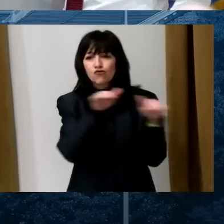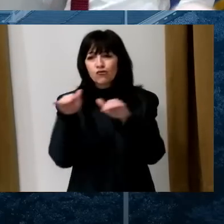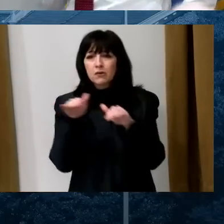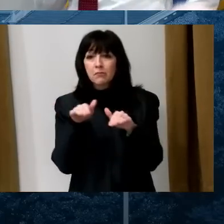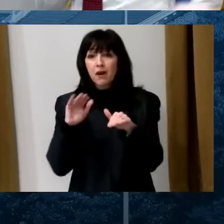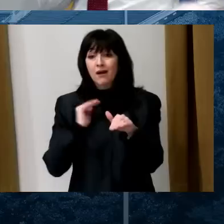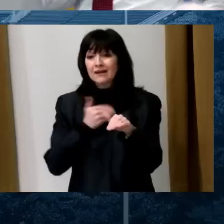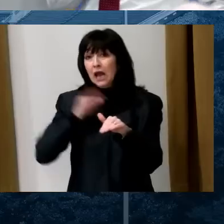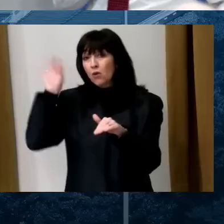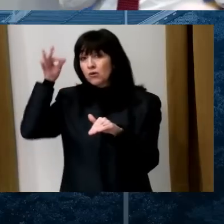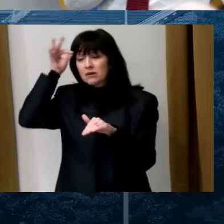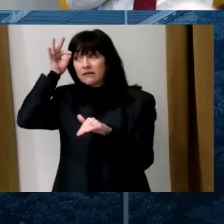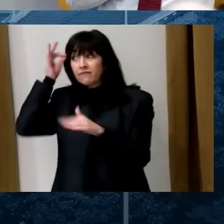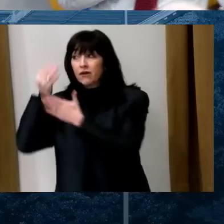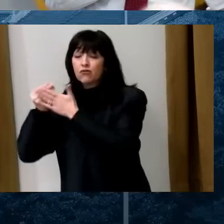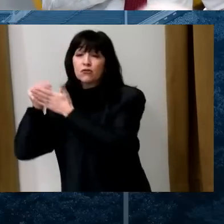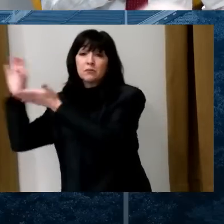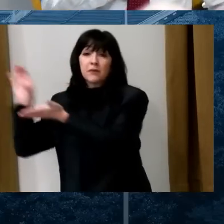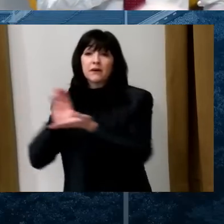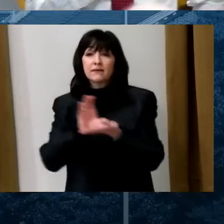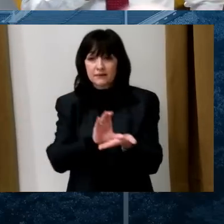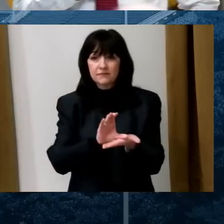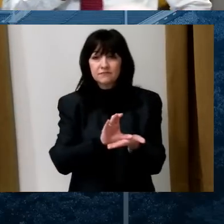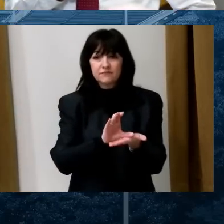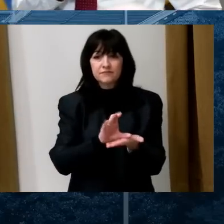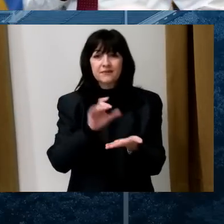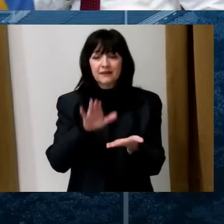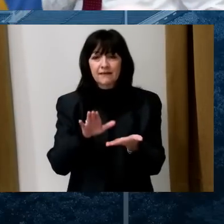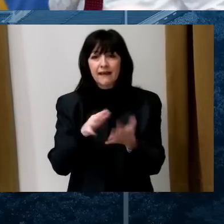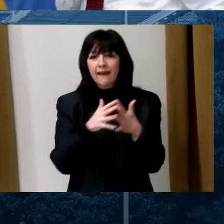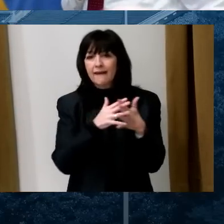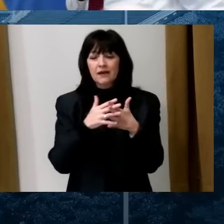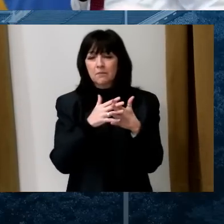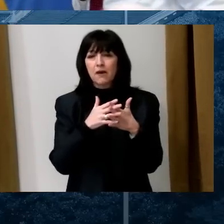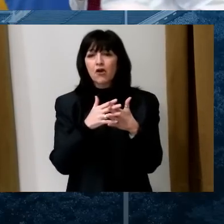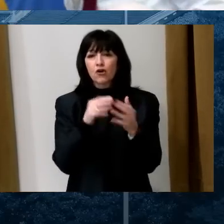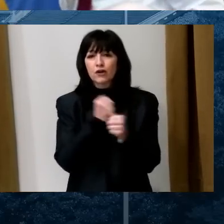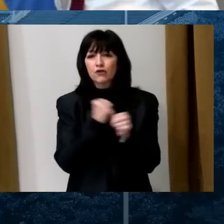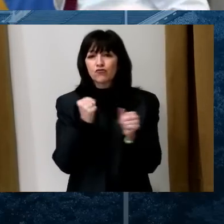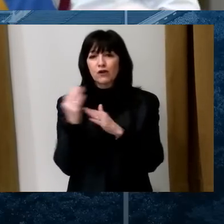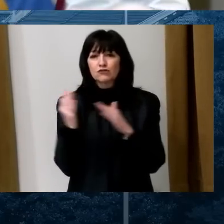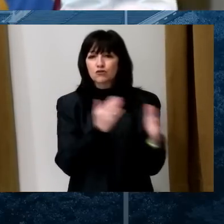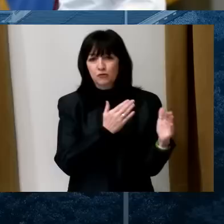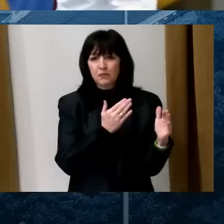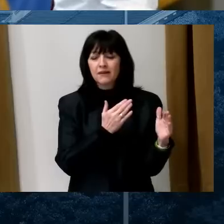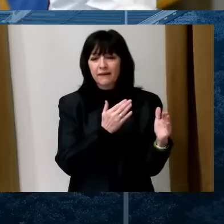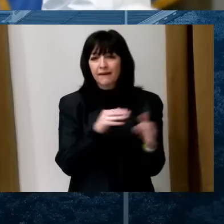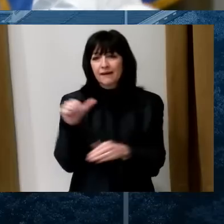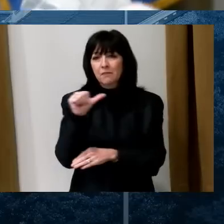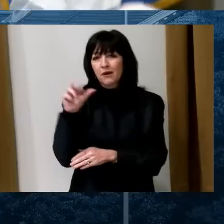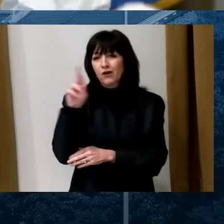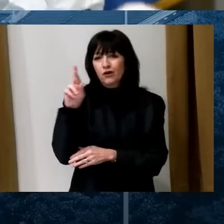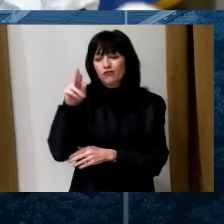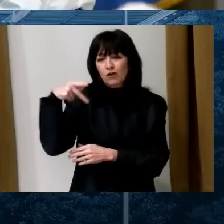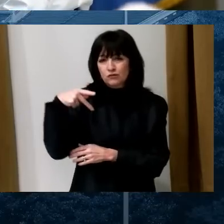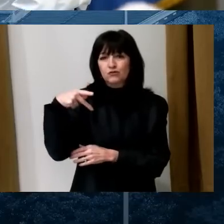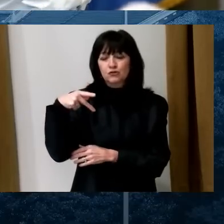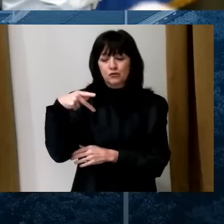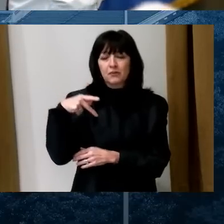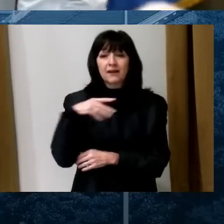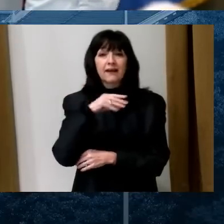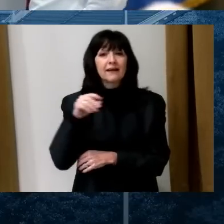investments, both from the ARPA money, American Rescue Plan resources, and the